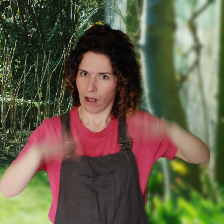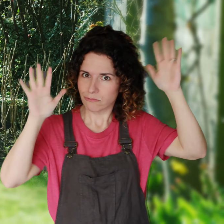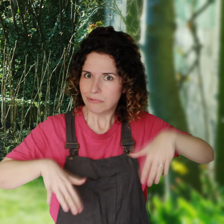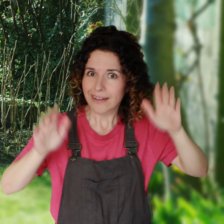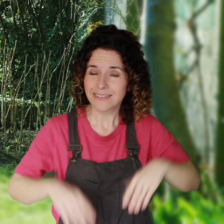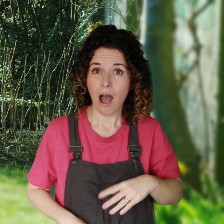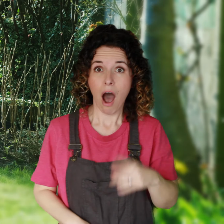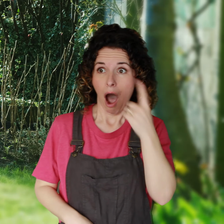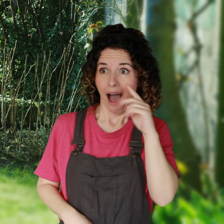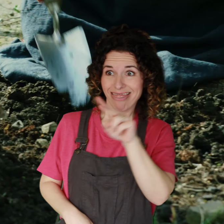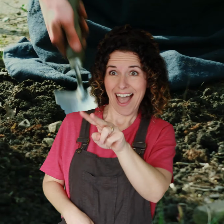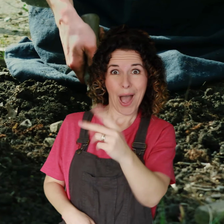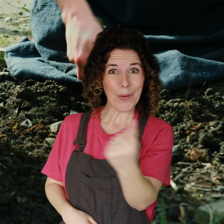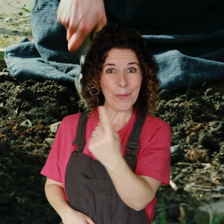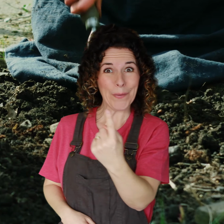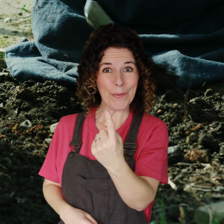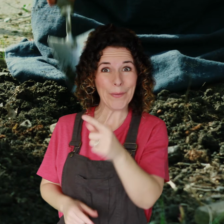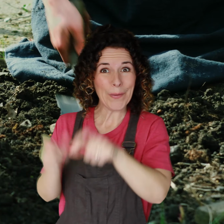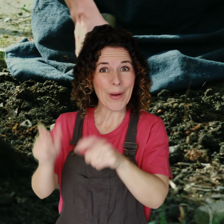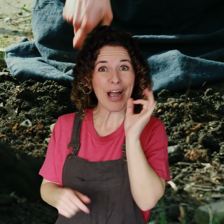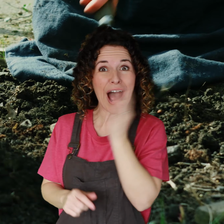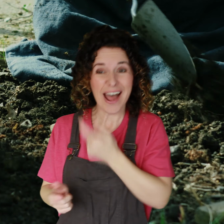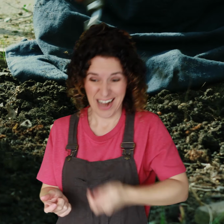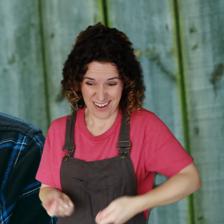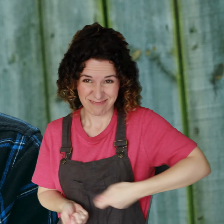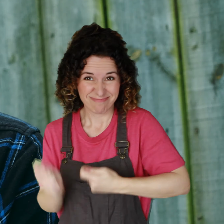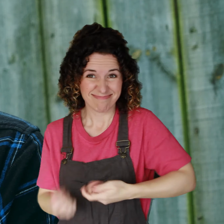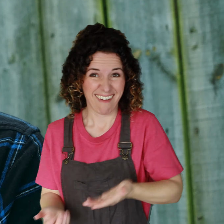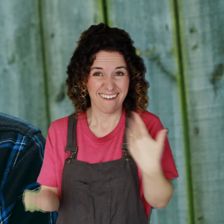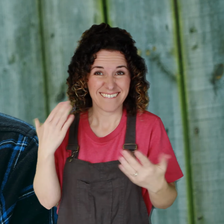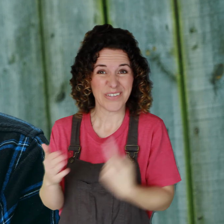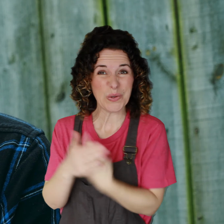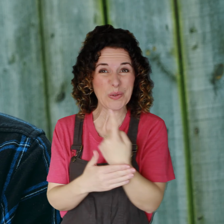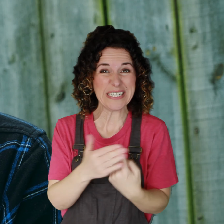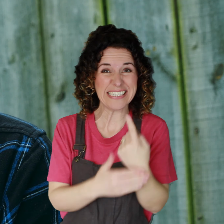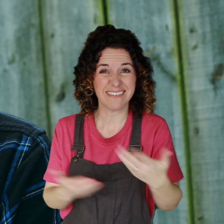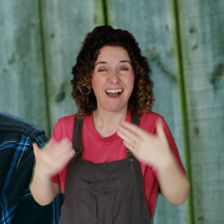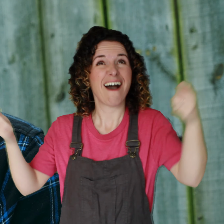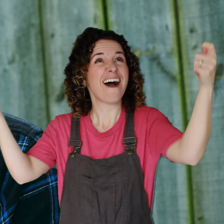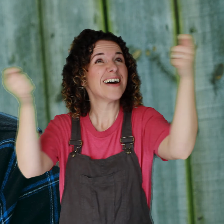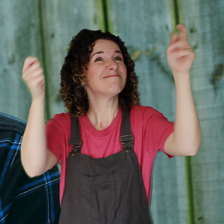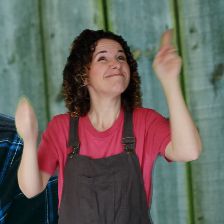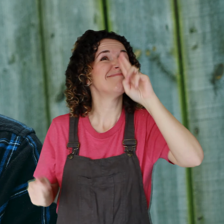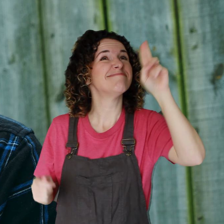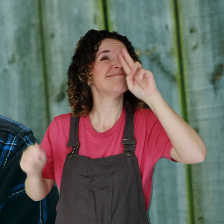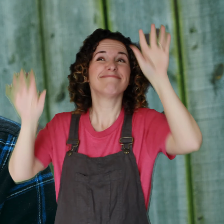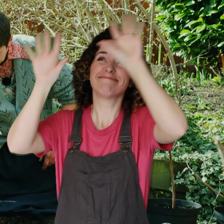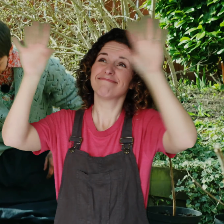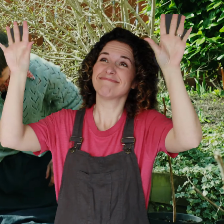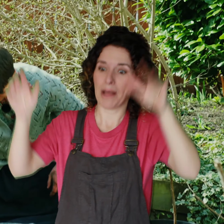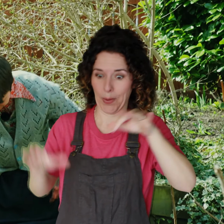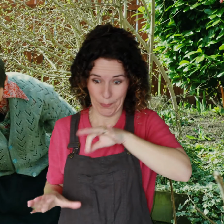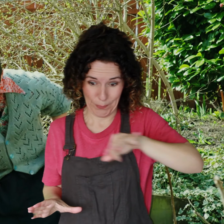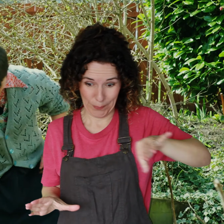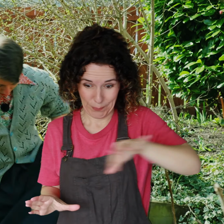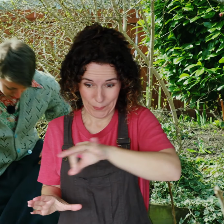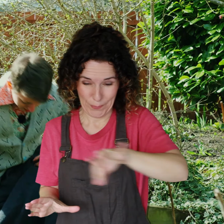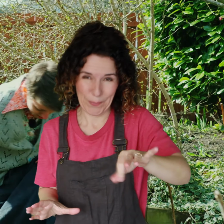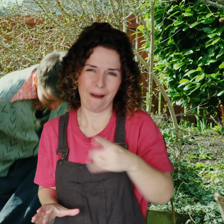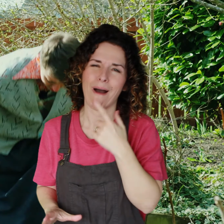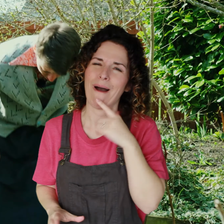Look, there's the gardeners. Pulling up the weeds. Trimming back the ivy and planting summer seeds. Always